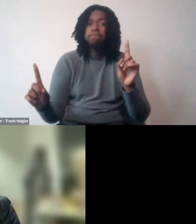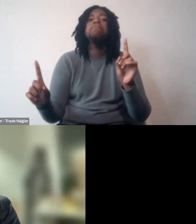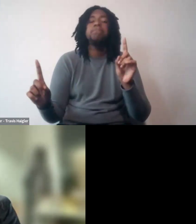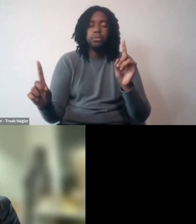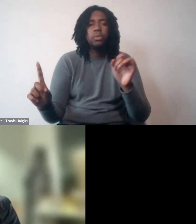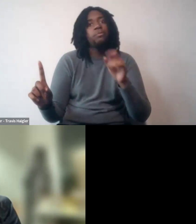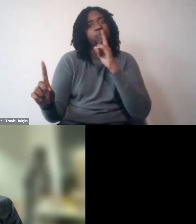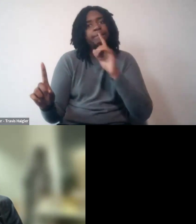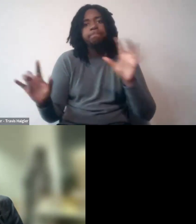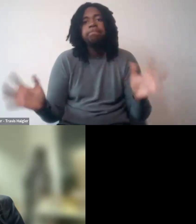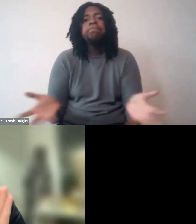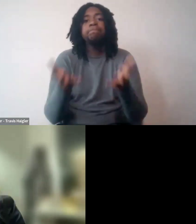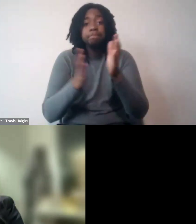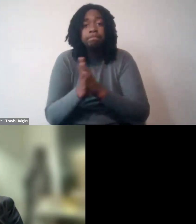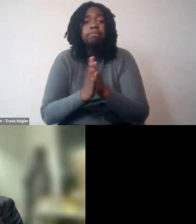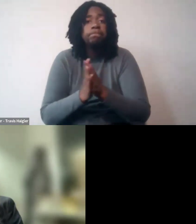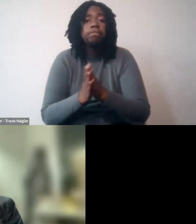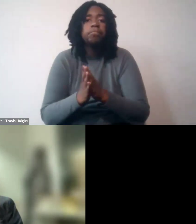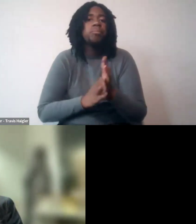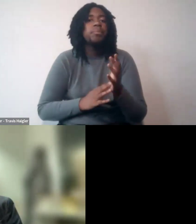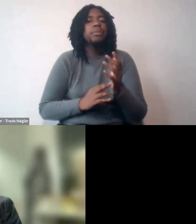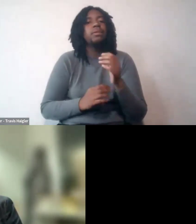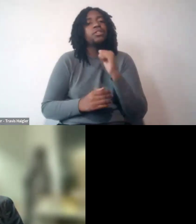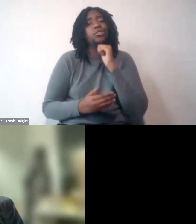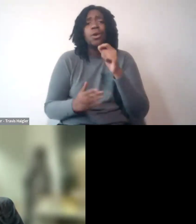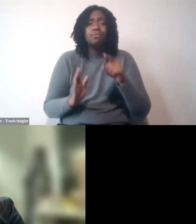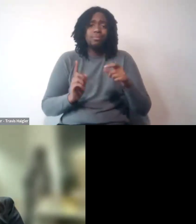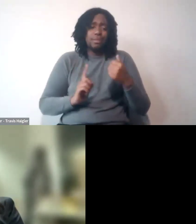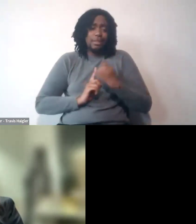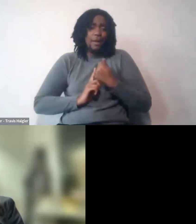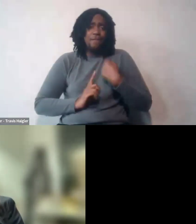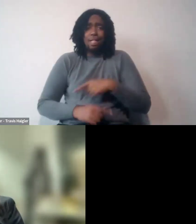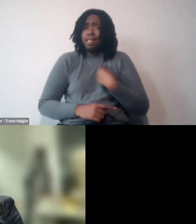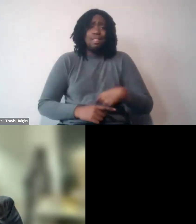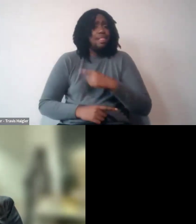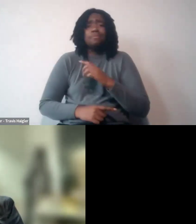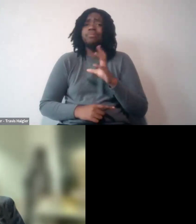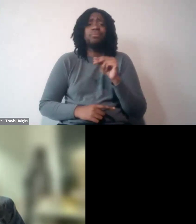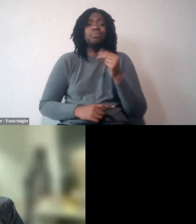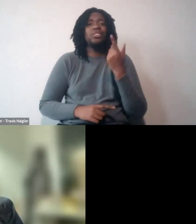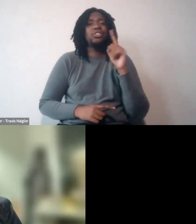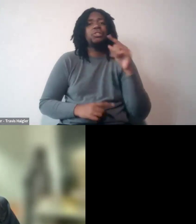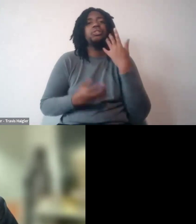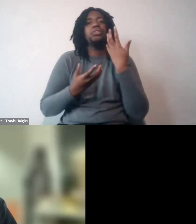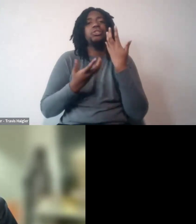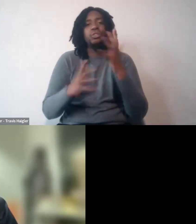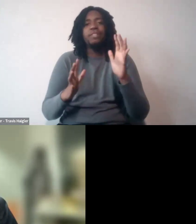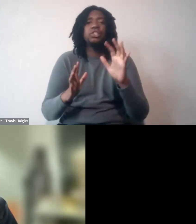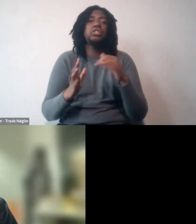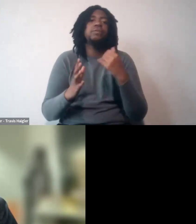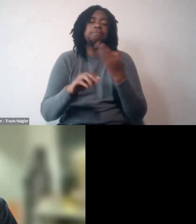definitely encourage you all. Don't be too hard on yourselves. Just finish it and submit it April 1st.